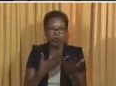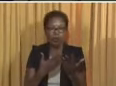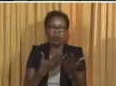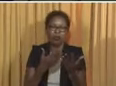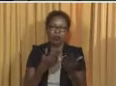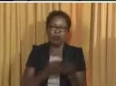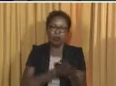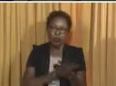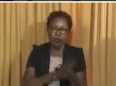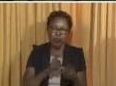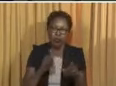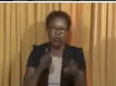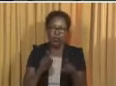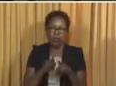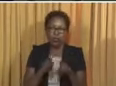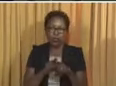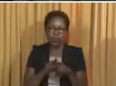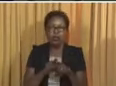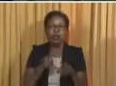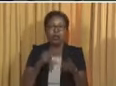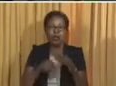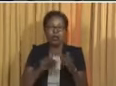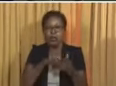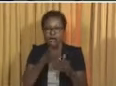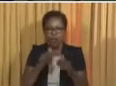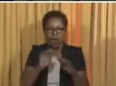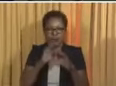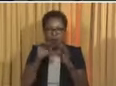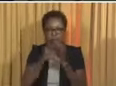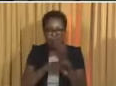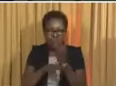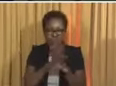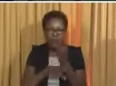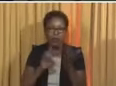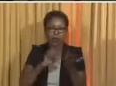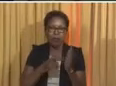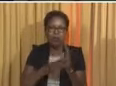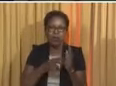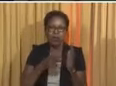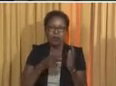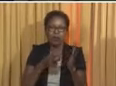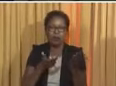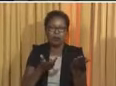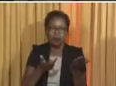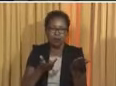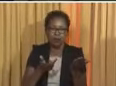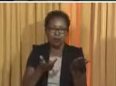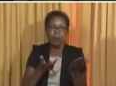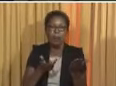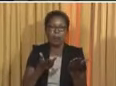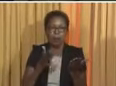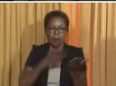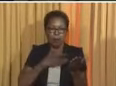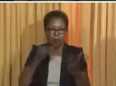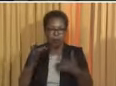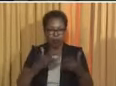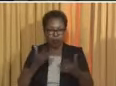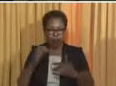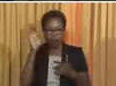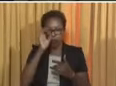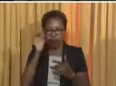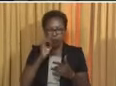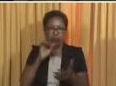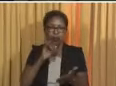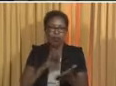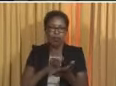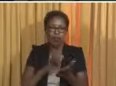rejected. I have listed the countries in which that has happened, and therefore it is my considered opinion that the